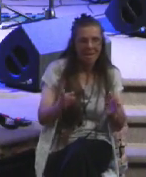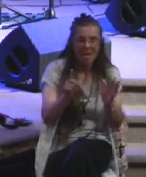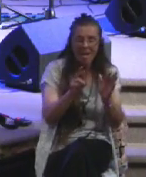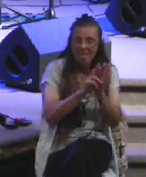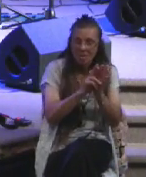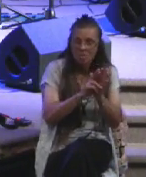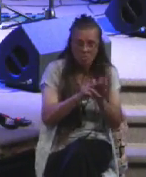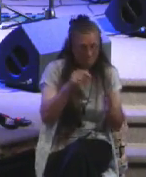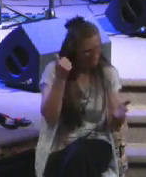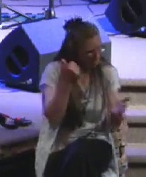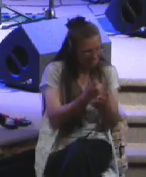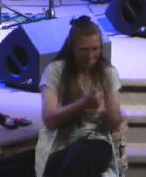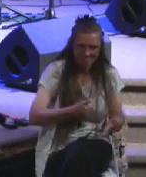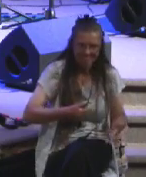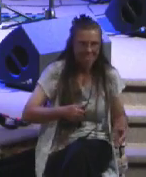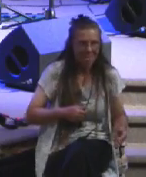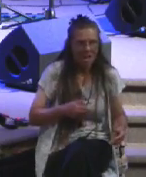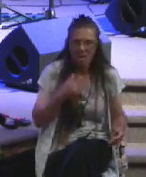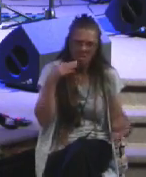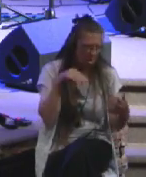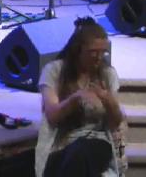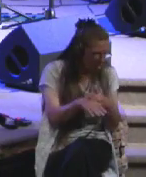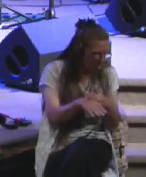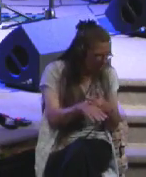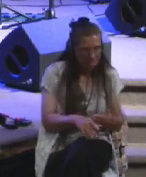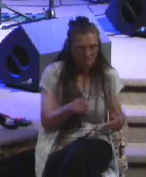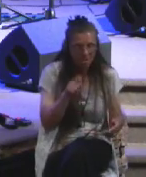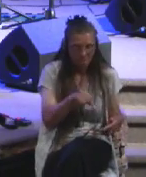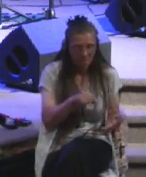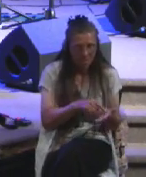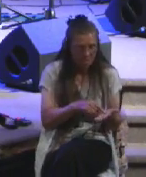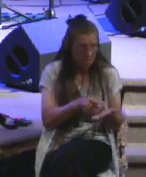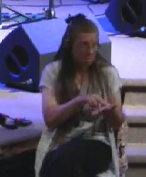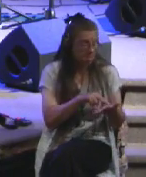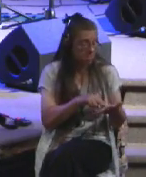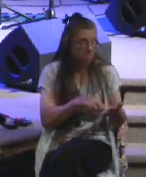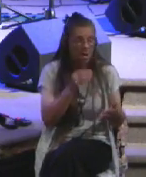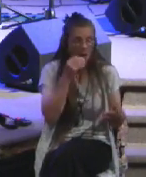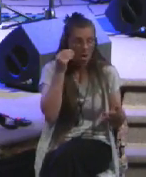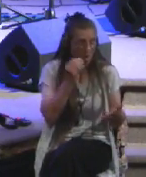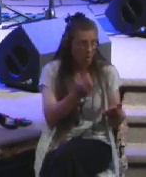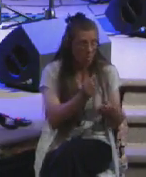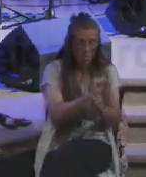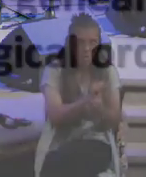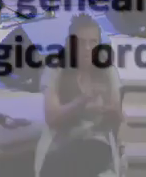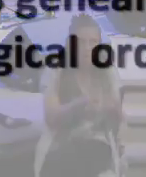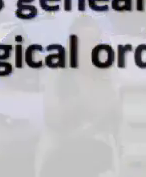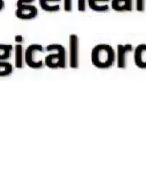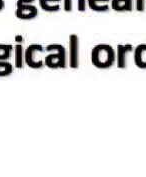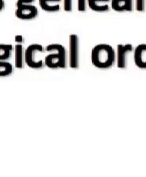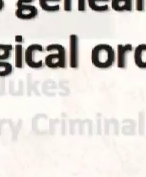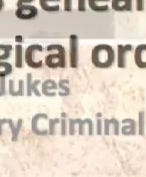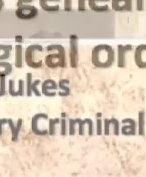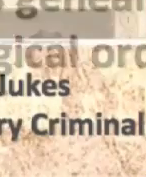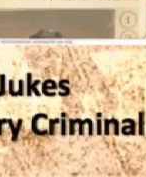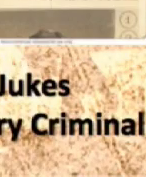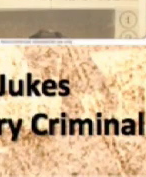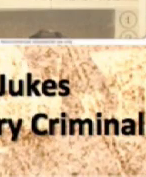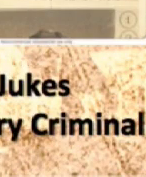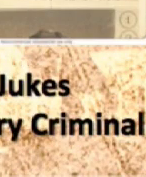applies today. I'm not going to go in deep to it, but here's some homework for you. Look up the legacies of the two